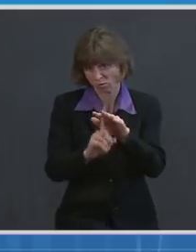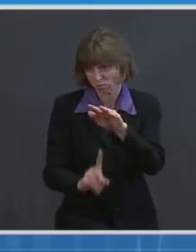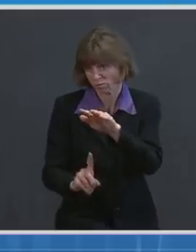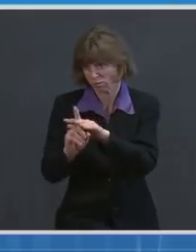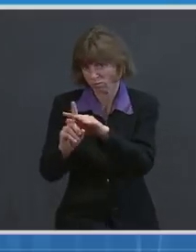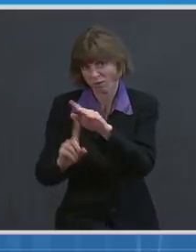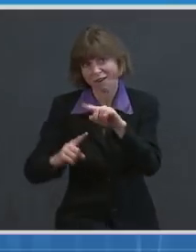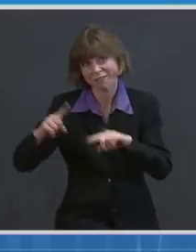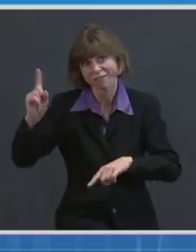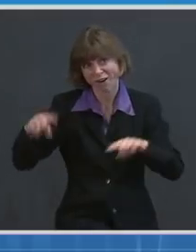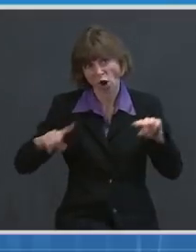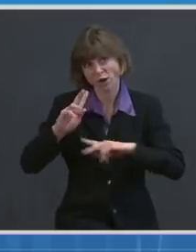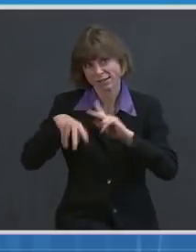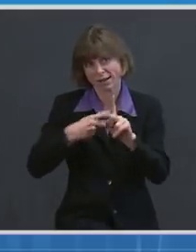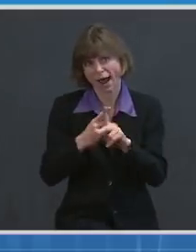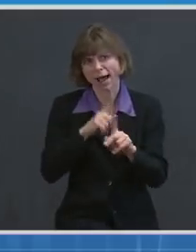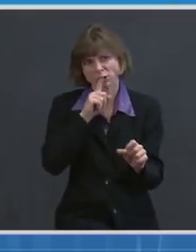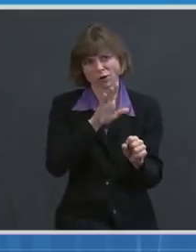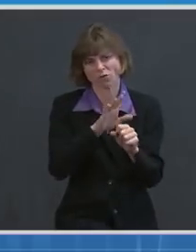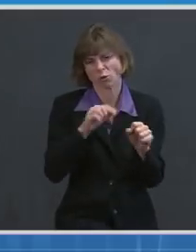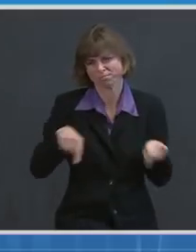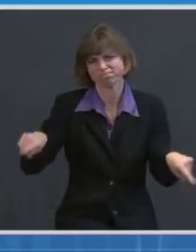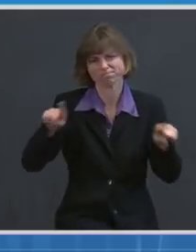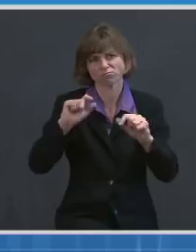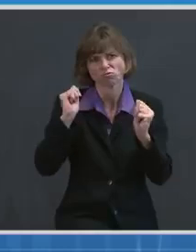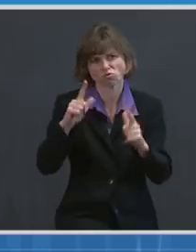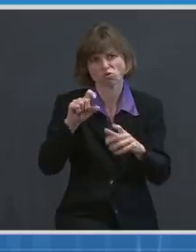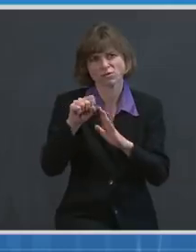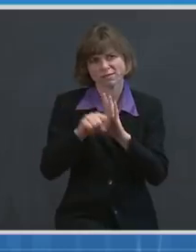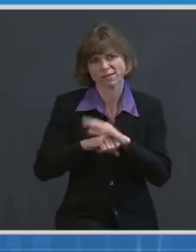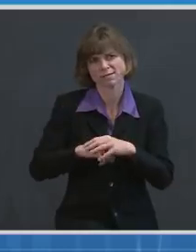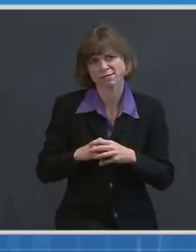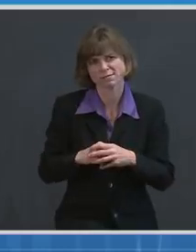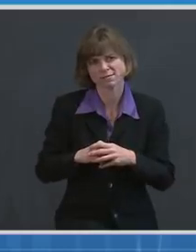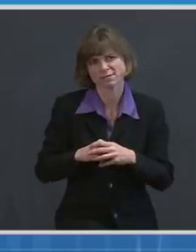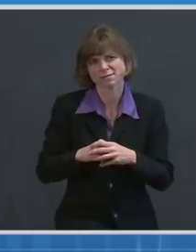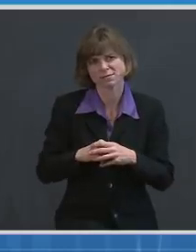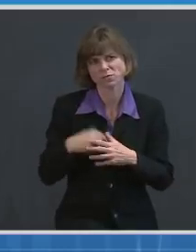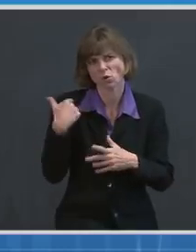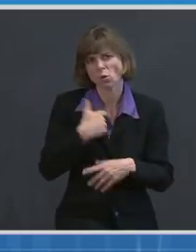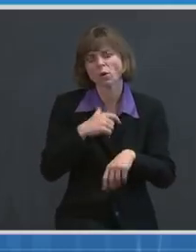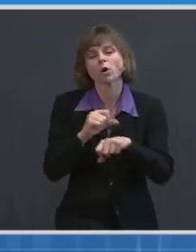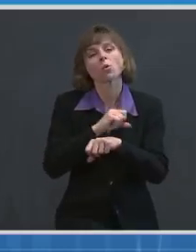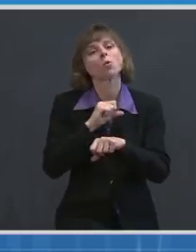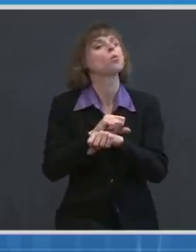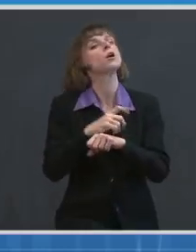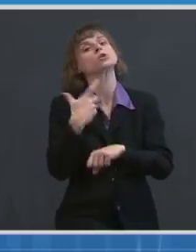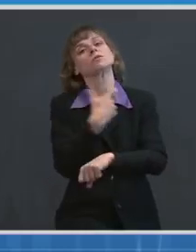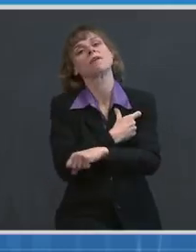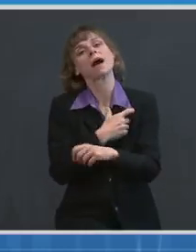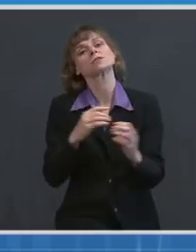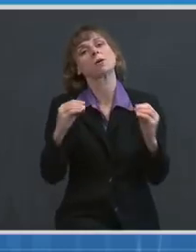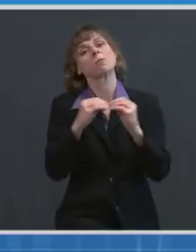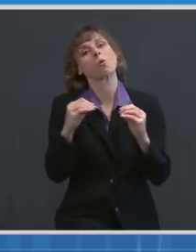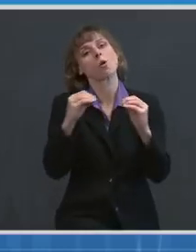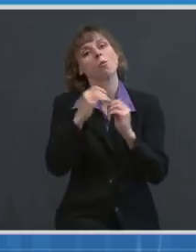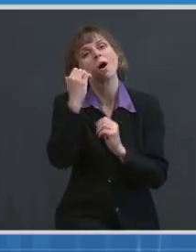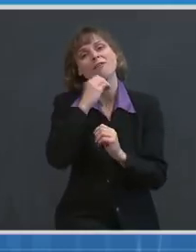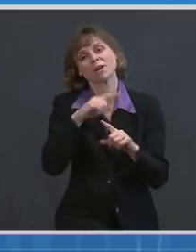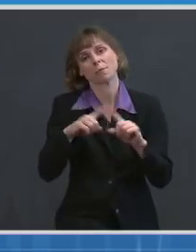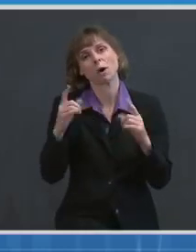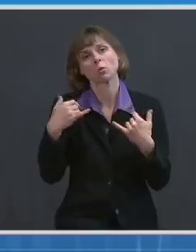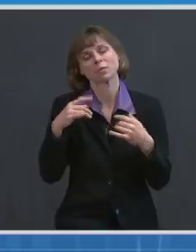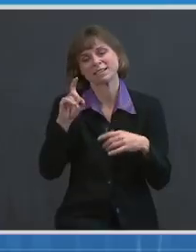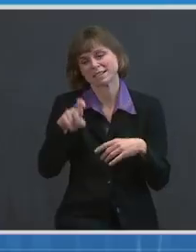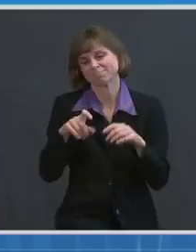every state. While we work to quickly vaccinate people more and more each day, we have to see this